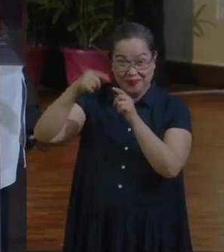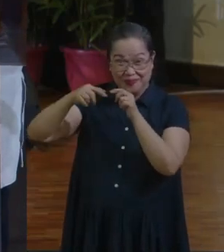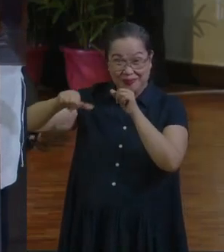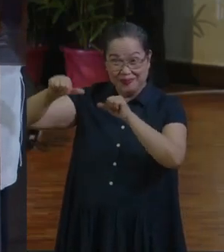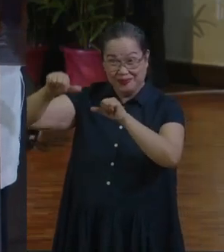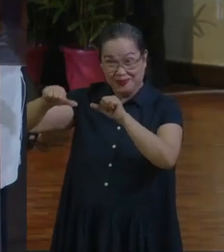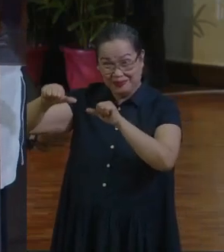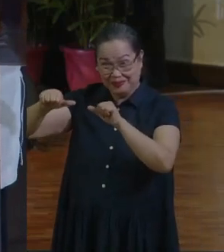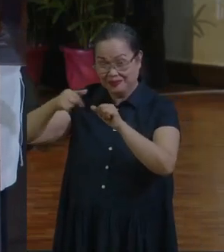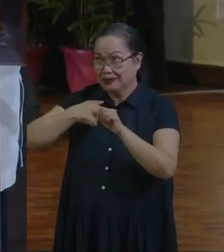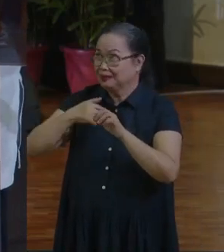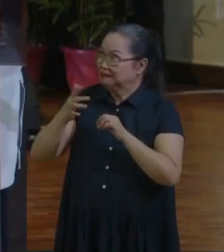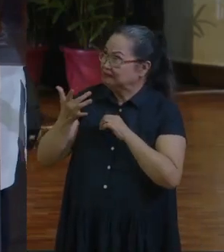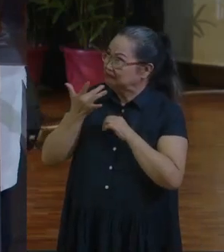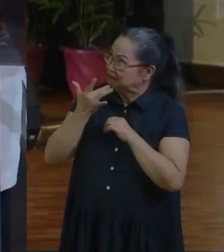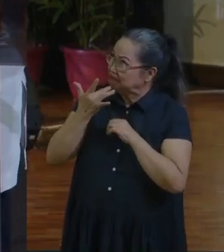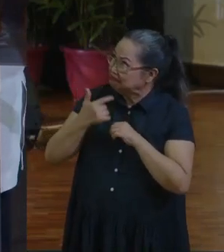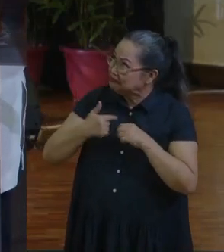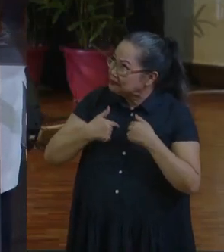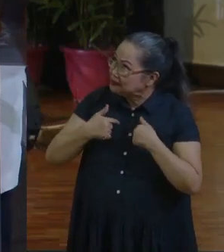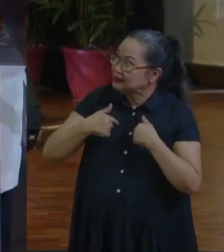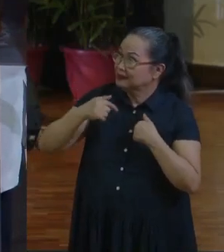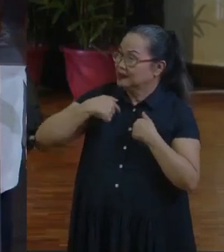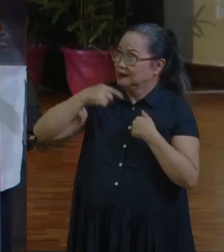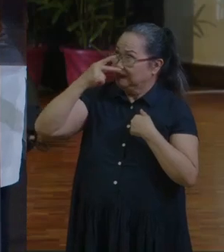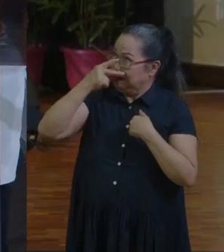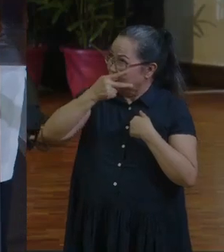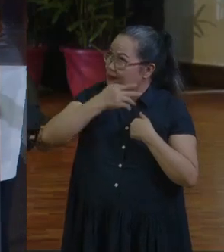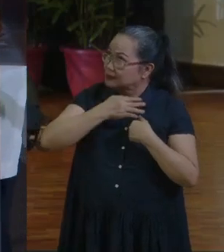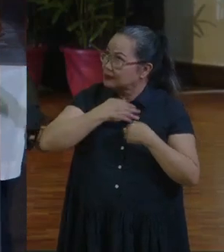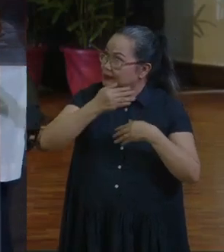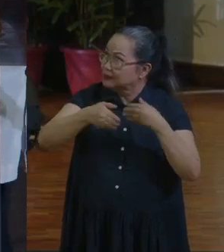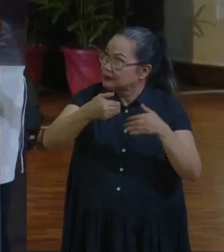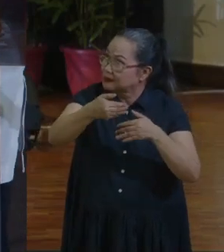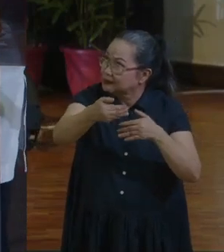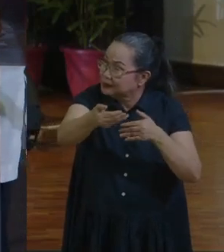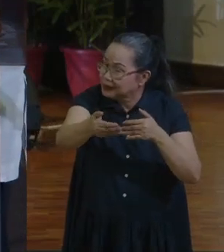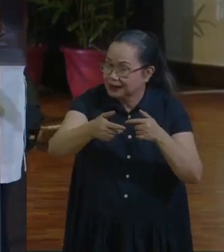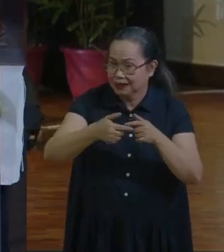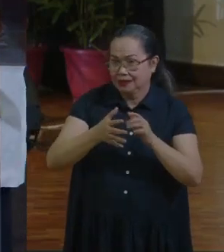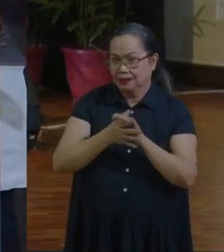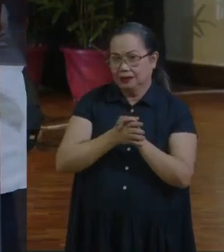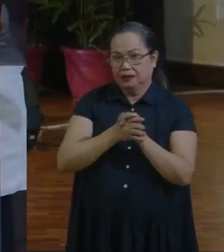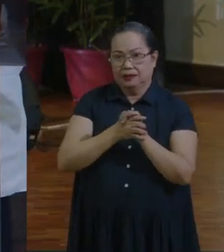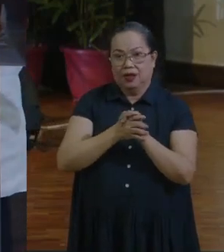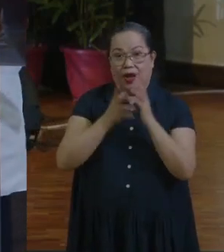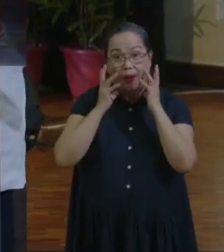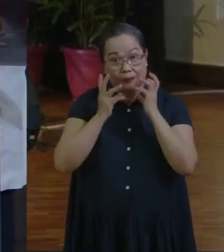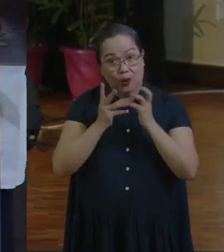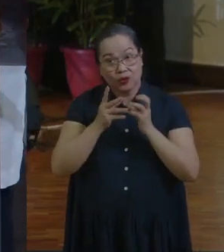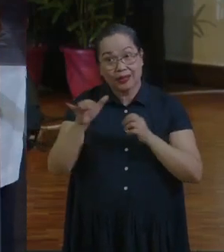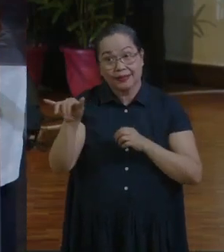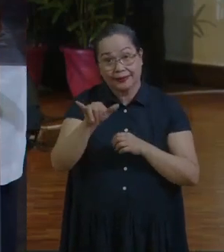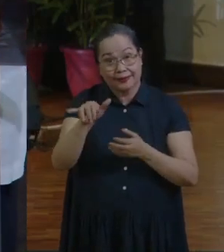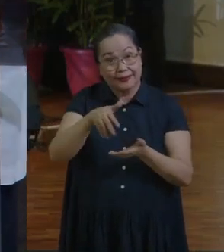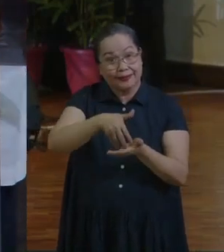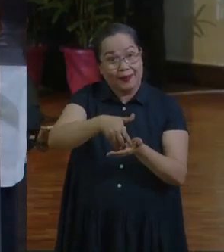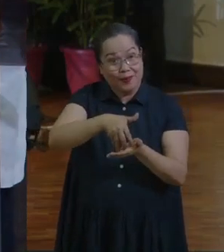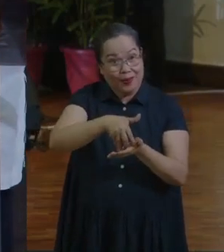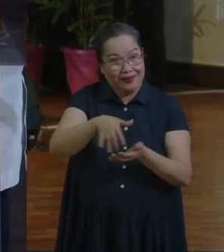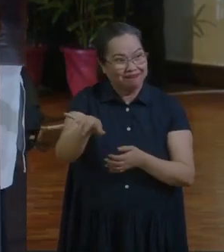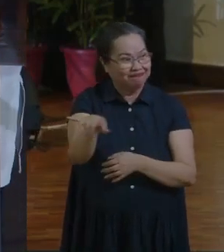"If I find favor in your sight, that I may not see my wretchedness." So si Moses,